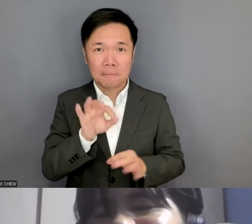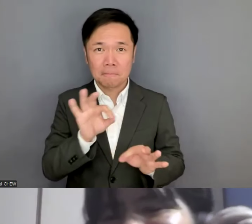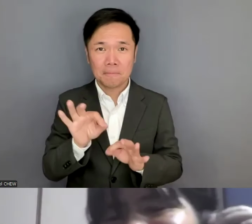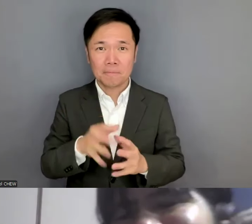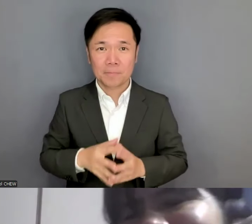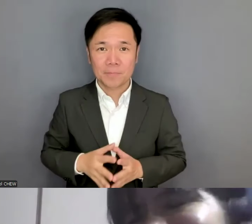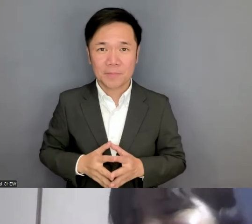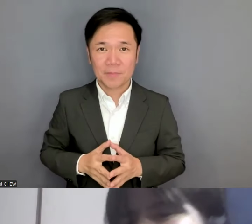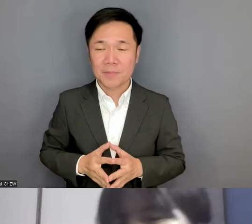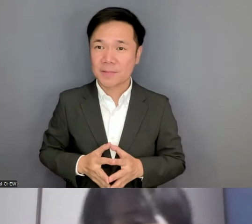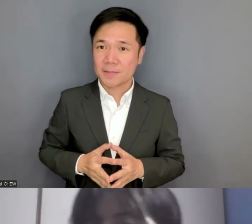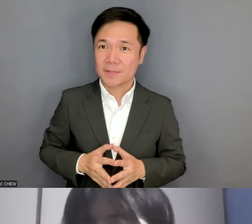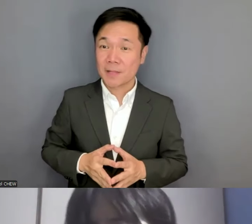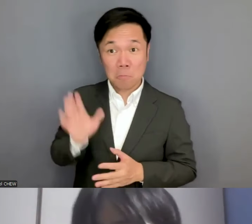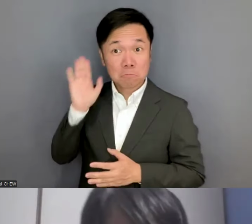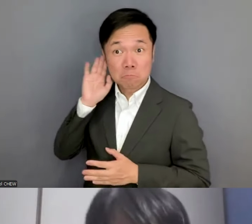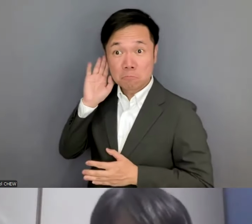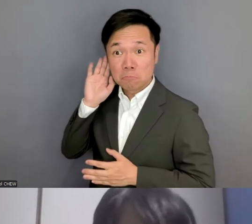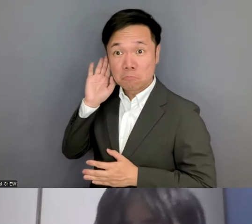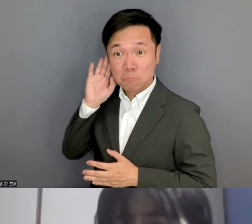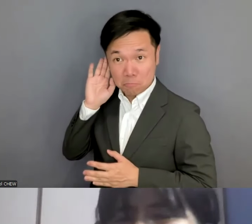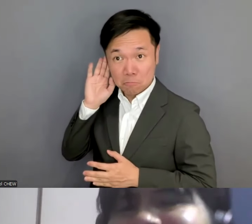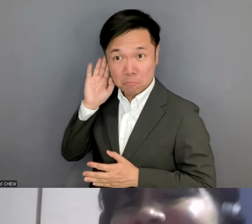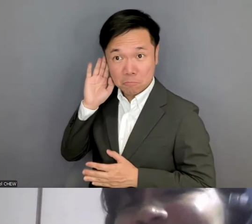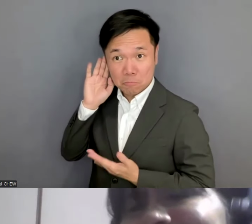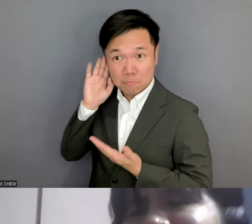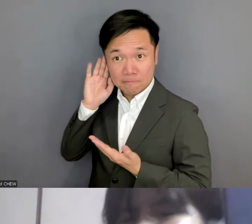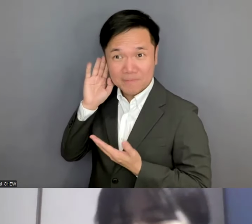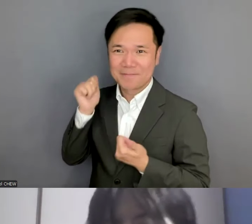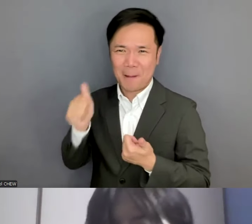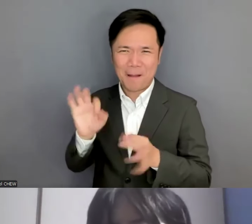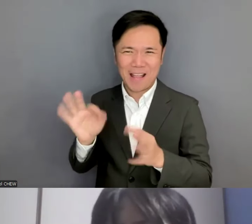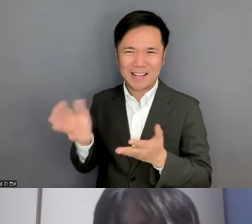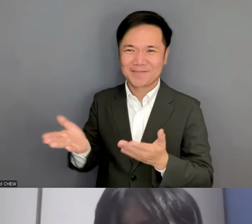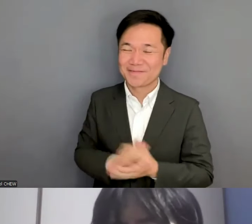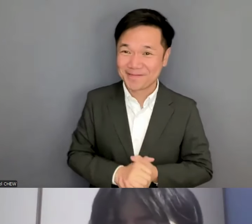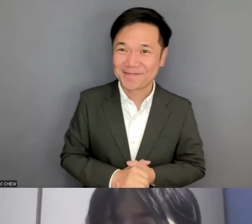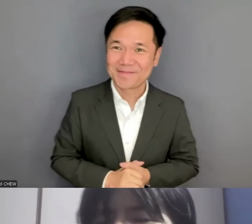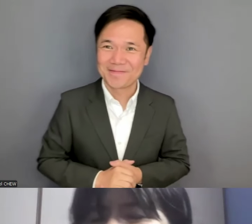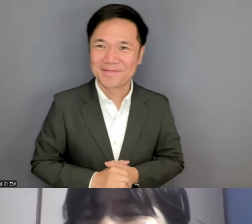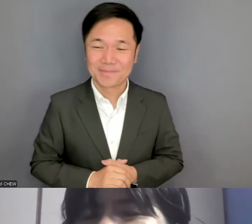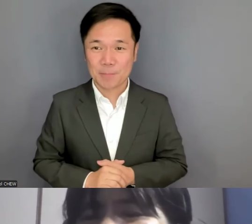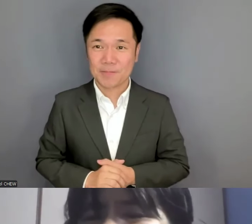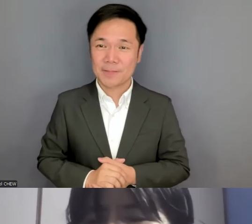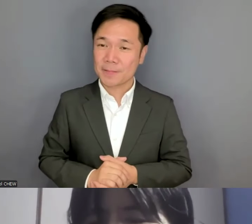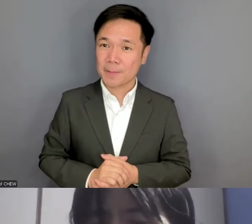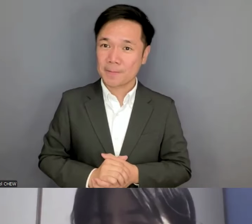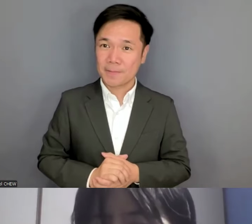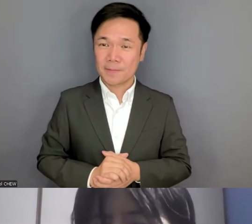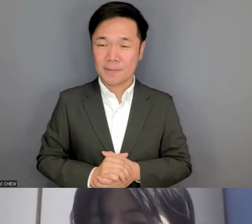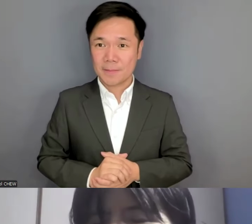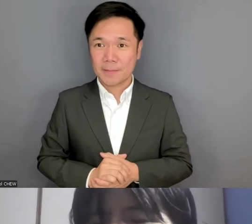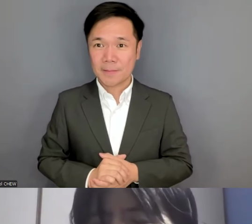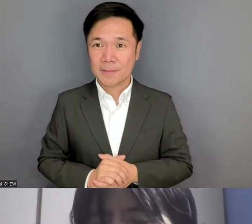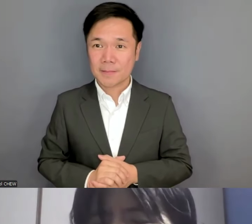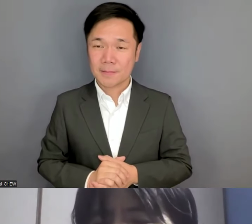escuchamos. Yes, Can you hear me? Perfecto. Can you hear me? Okay, Eh, perfect. bueno, pues Okay. como ya les han venido